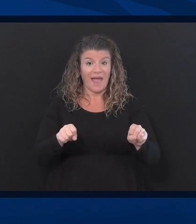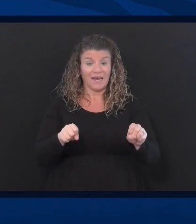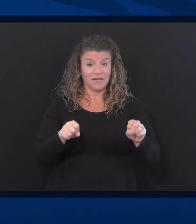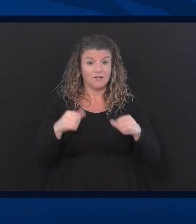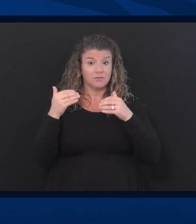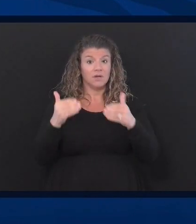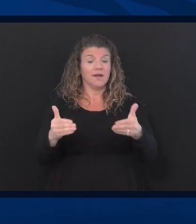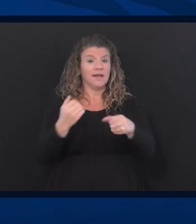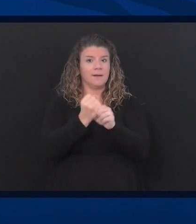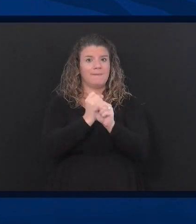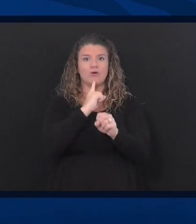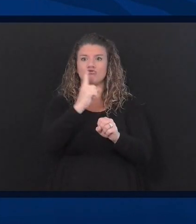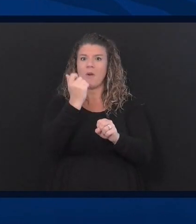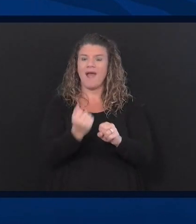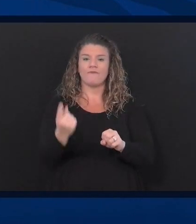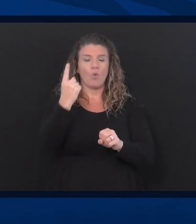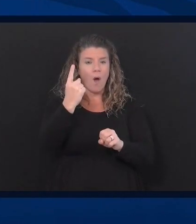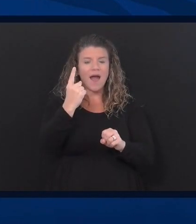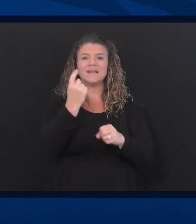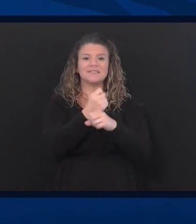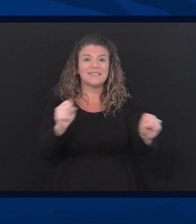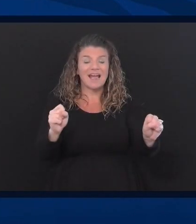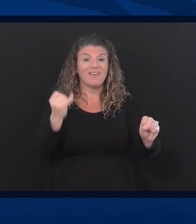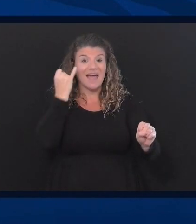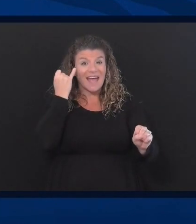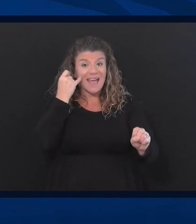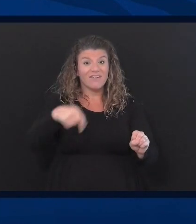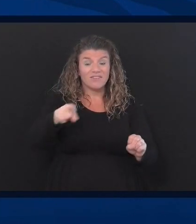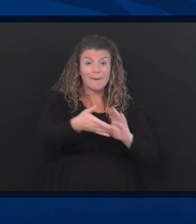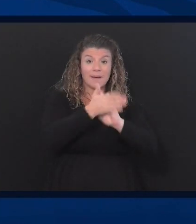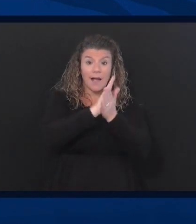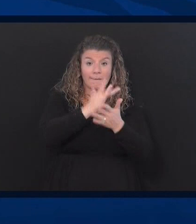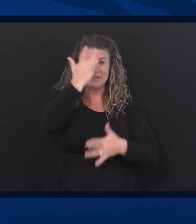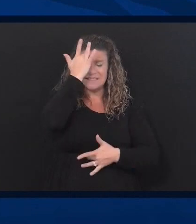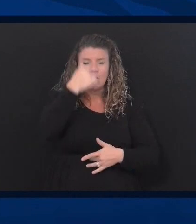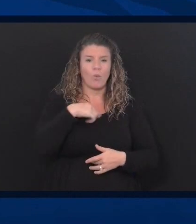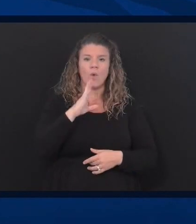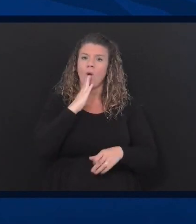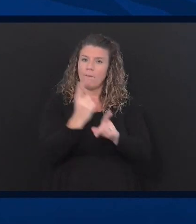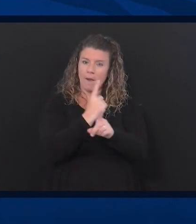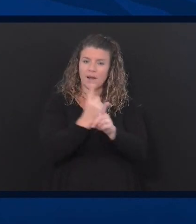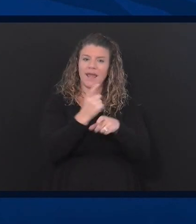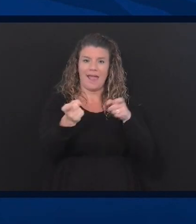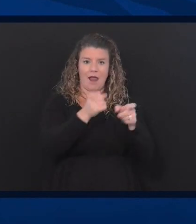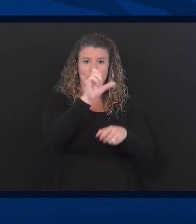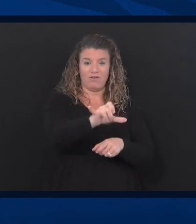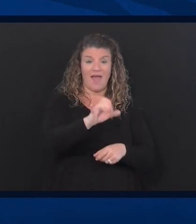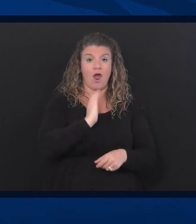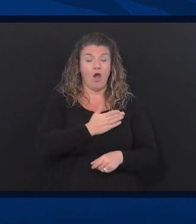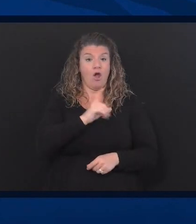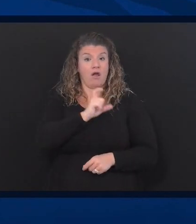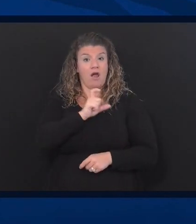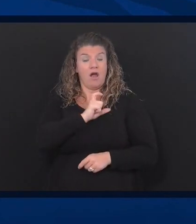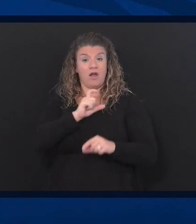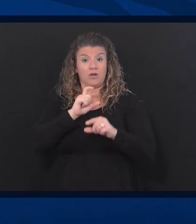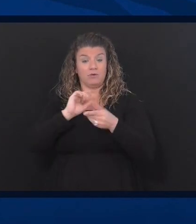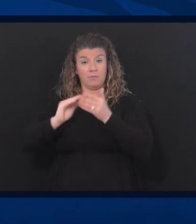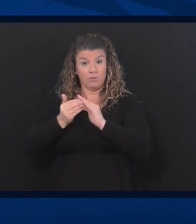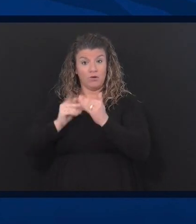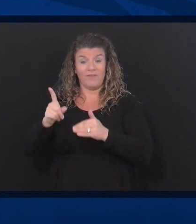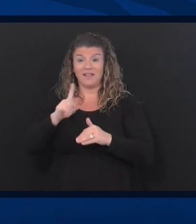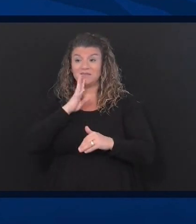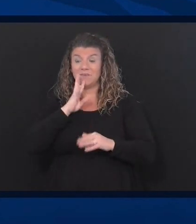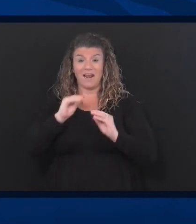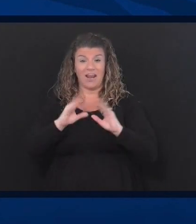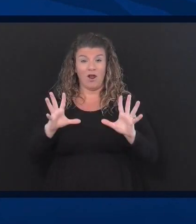anybody is infected, they'll be properly quarantined and taken care of. Our law enforcement community has spoken very clearly on this. They don't think